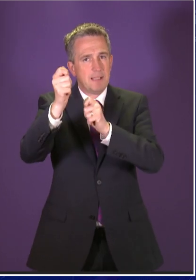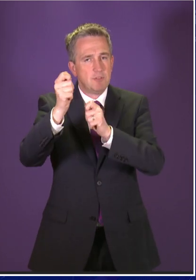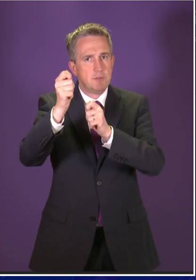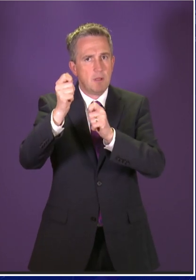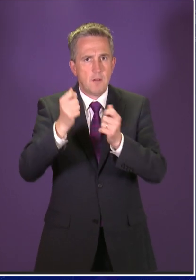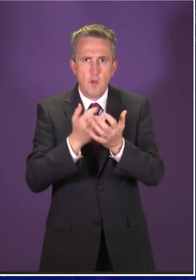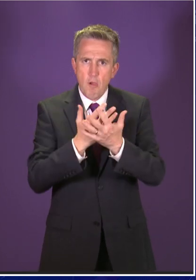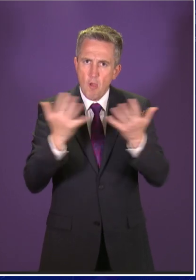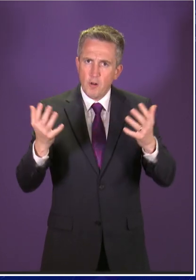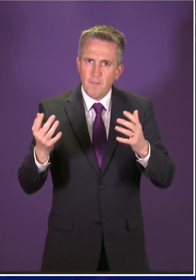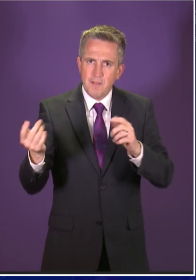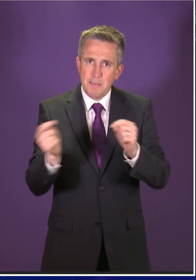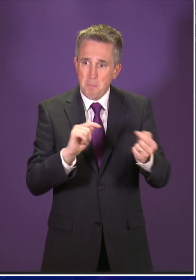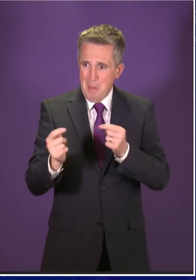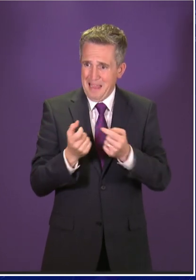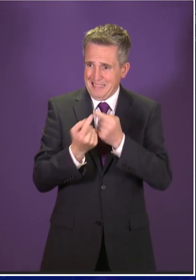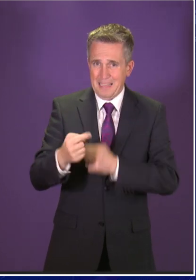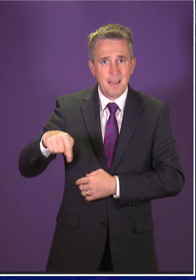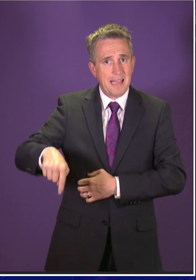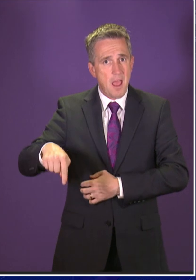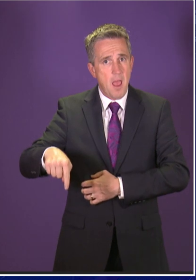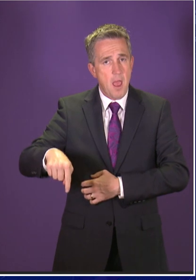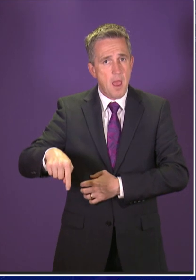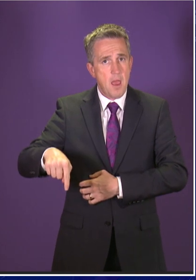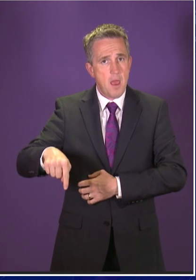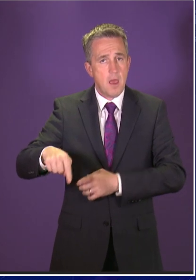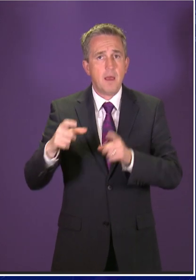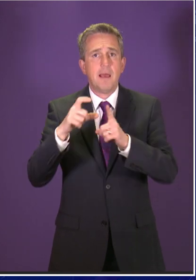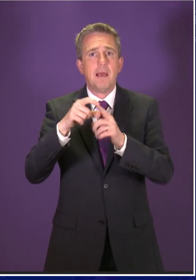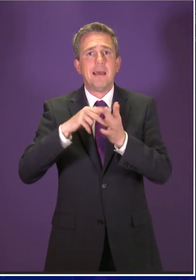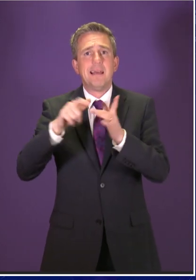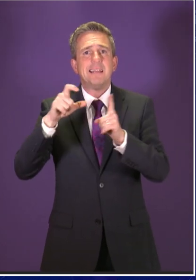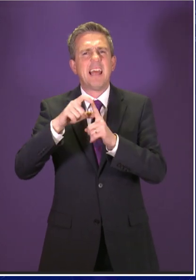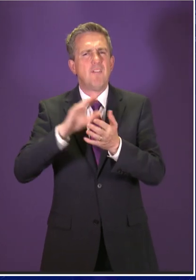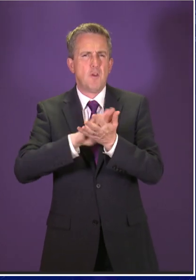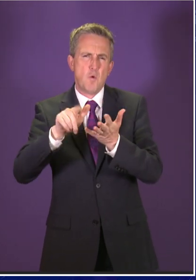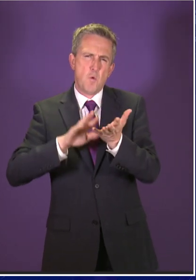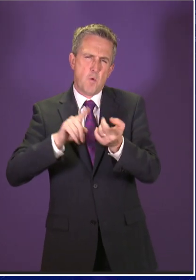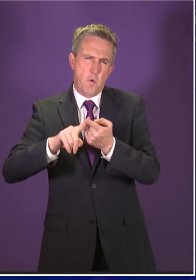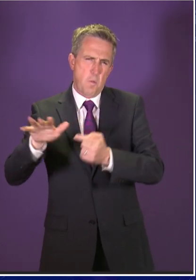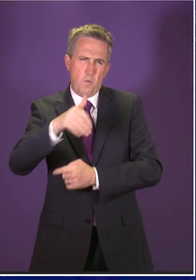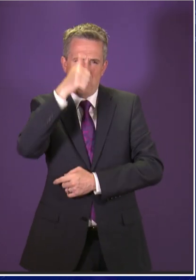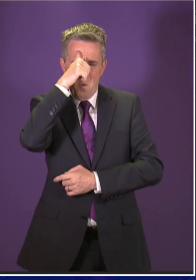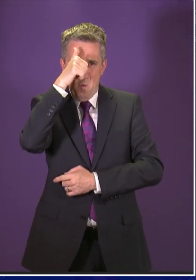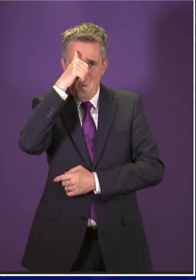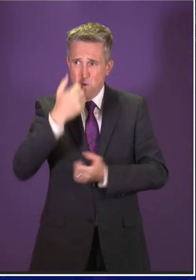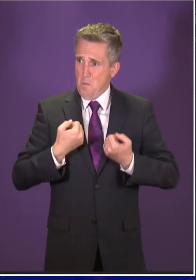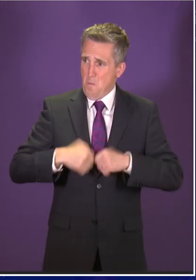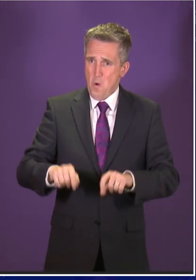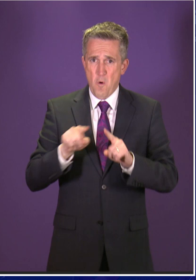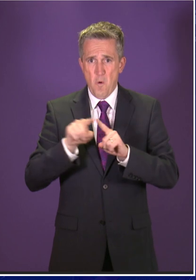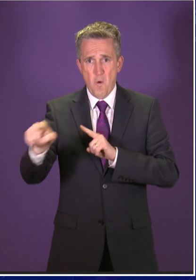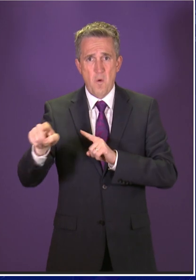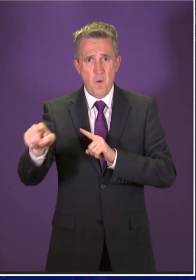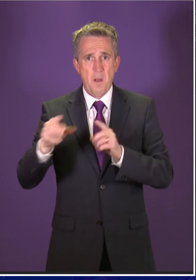debate broke out not so very far from here. On the one side was David Hume, who needs no introduction here. He was born about 50 miles from here